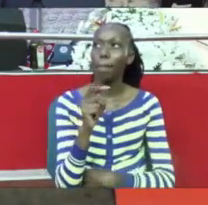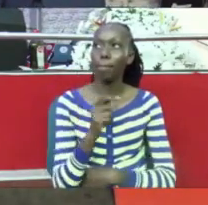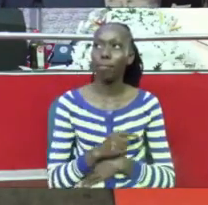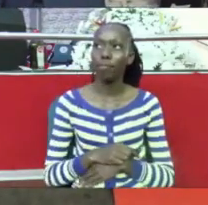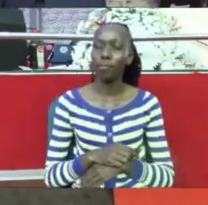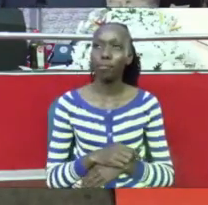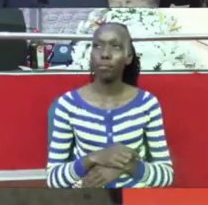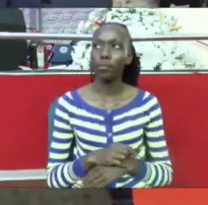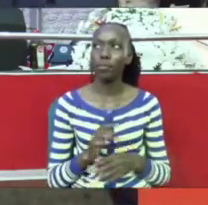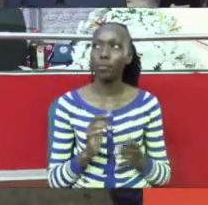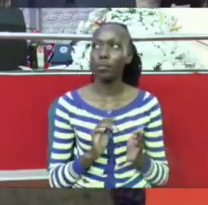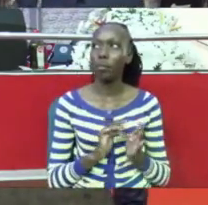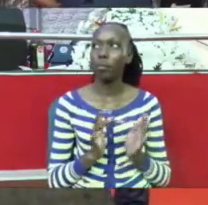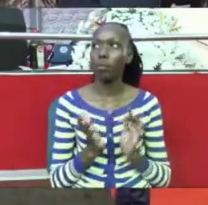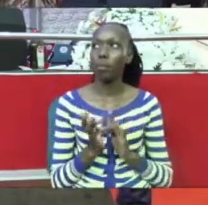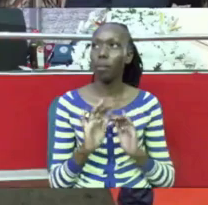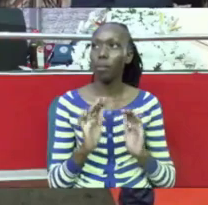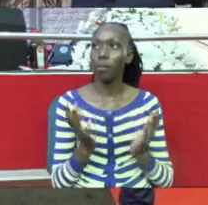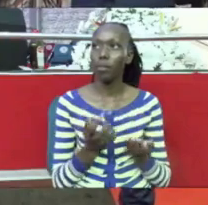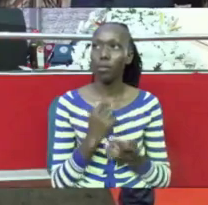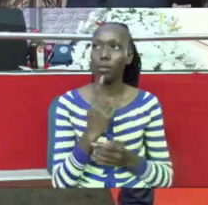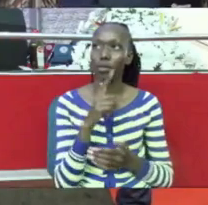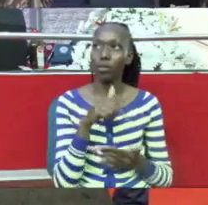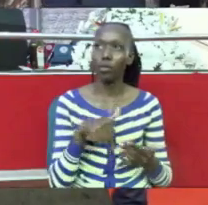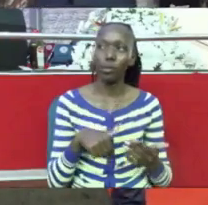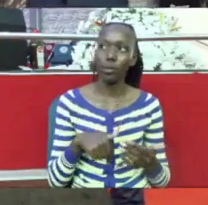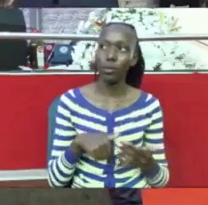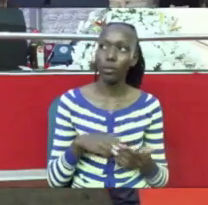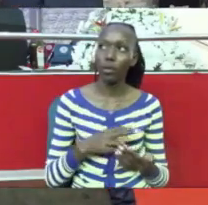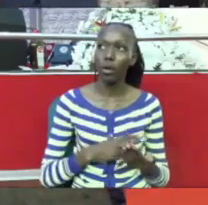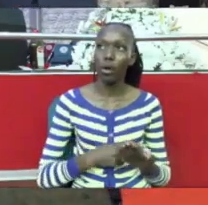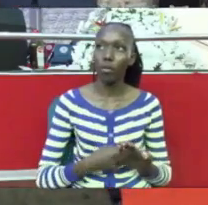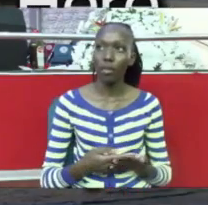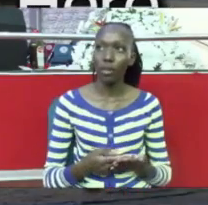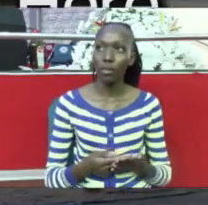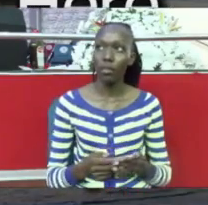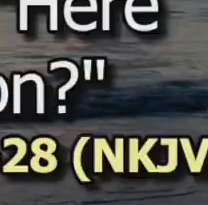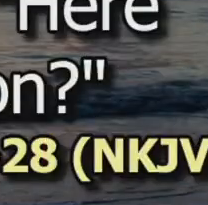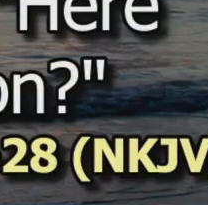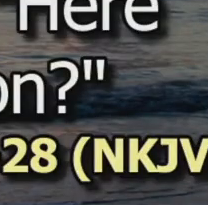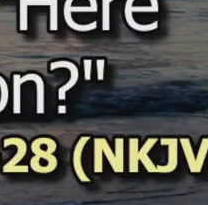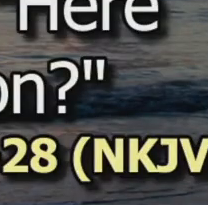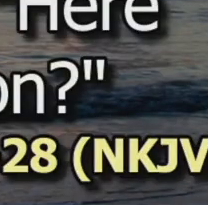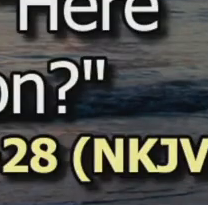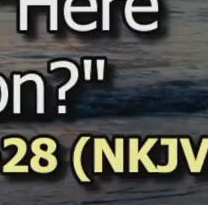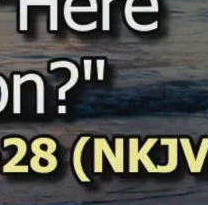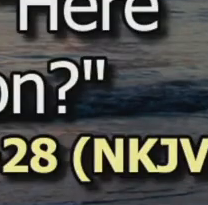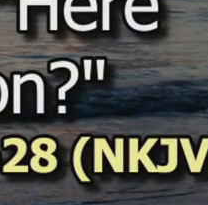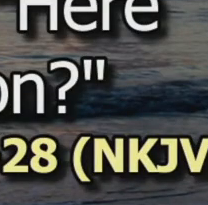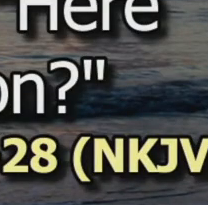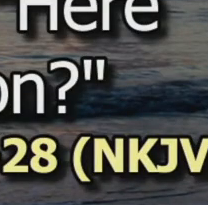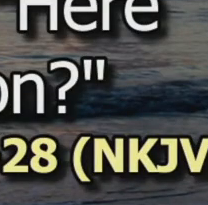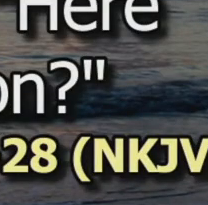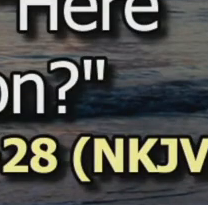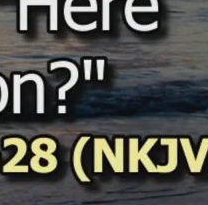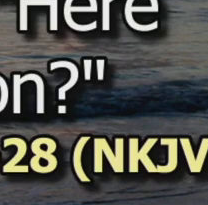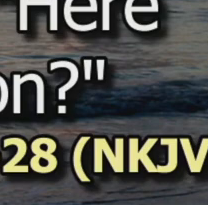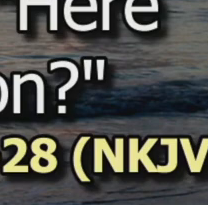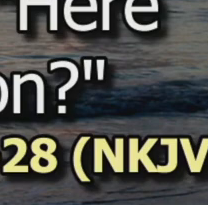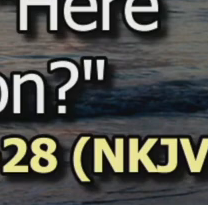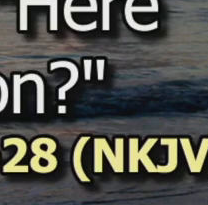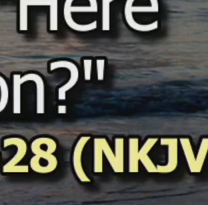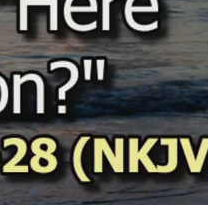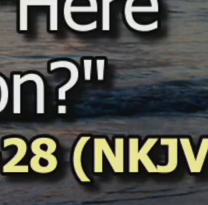he went to his father and said verse 18. And said, my father, and he said, here I